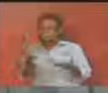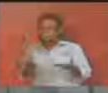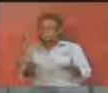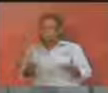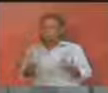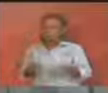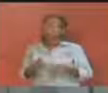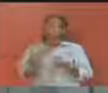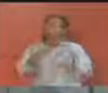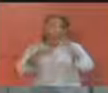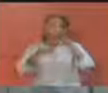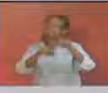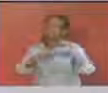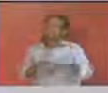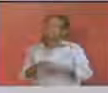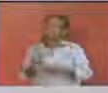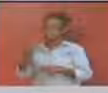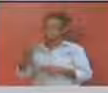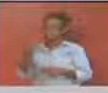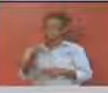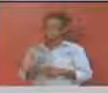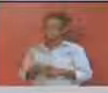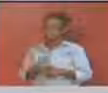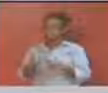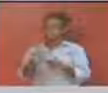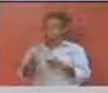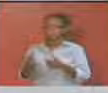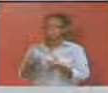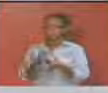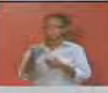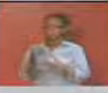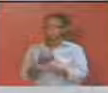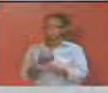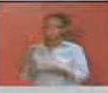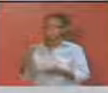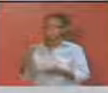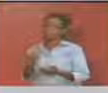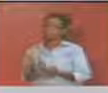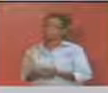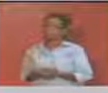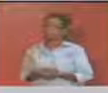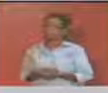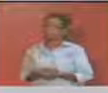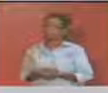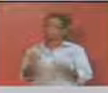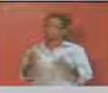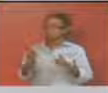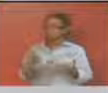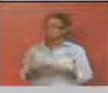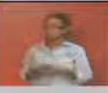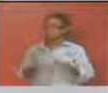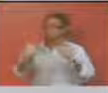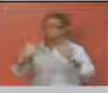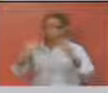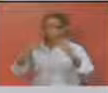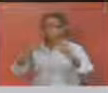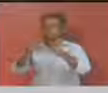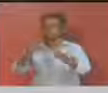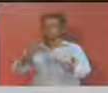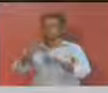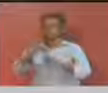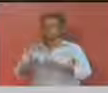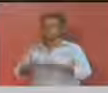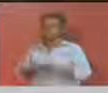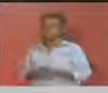is found? Thanks. Thank you. So, Fiola, I will take your question. That's an excellent question to ask. So,